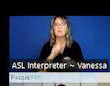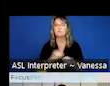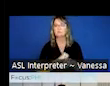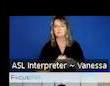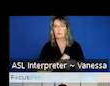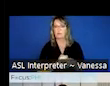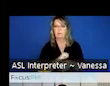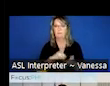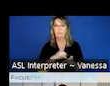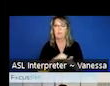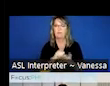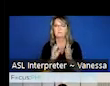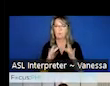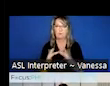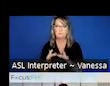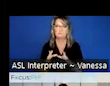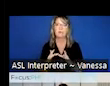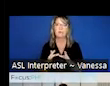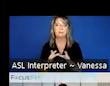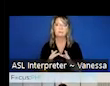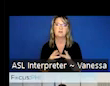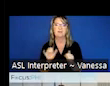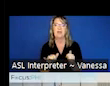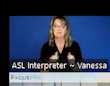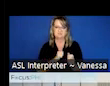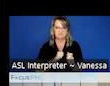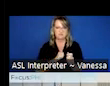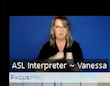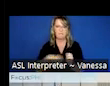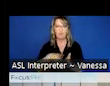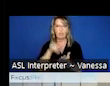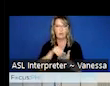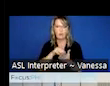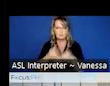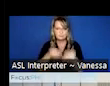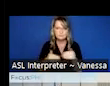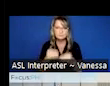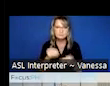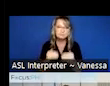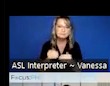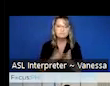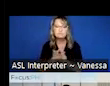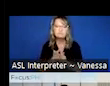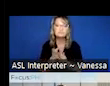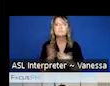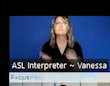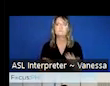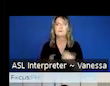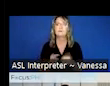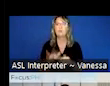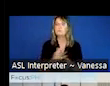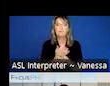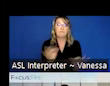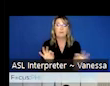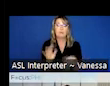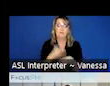our website, where you can find those self-directed learning opportunities like our set of 4 e-learning modules. These are free and available